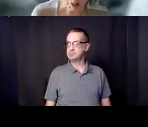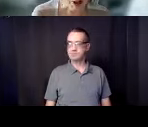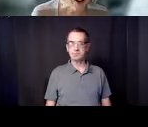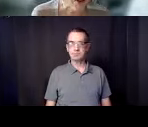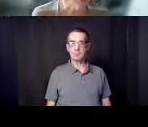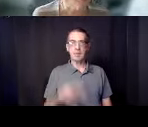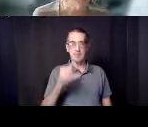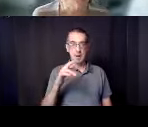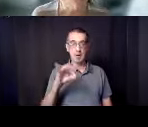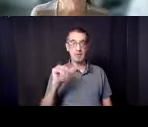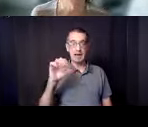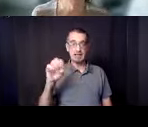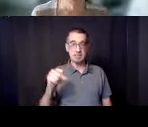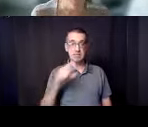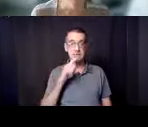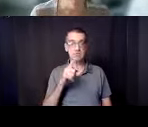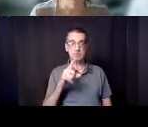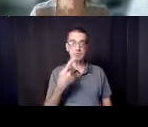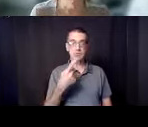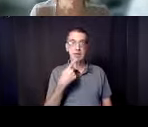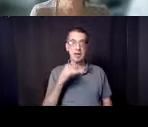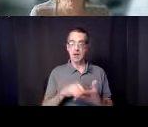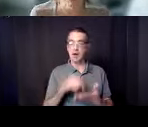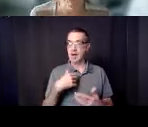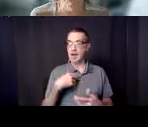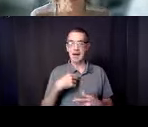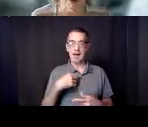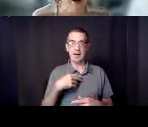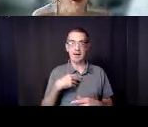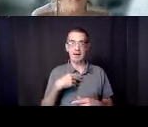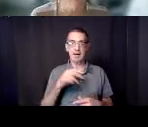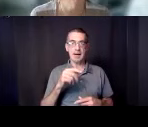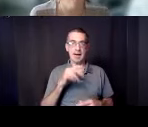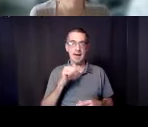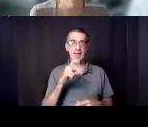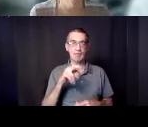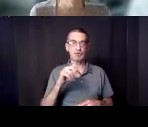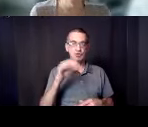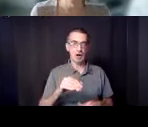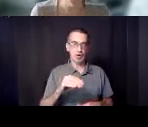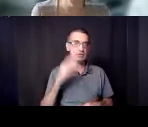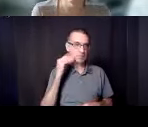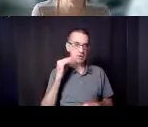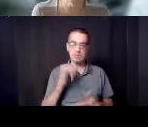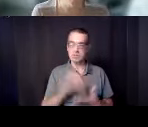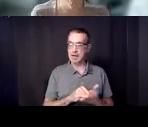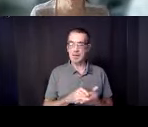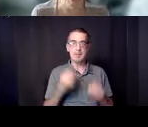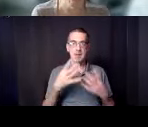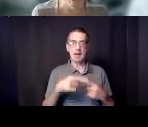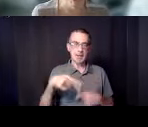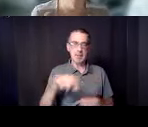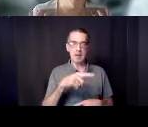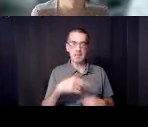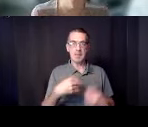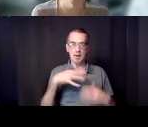So the pair of ACEs is really just saying there are adverse childhood experiences that many of them happen